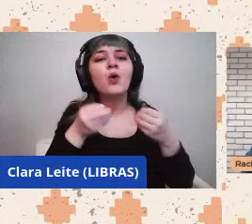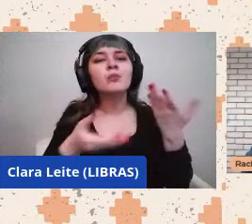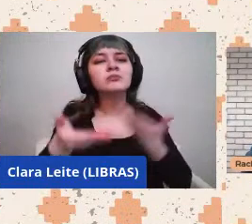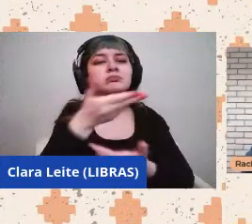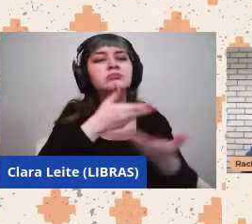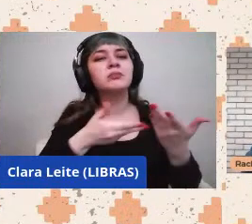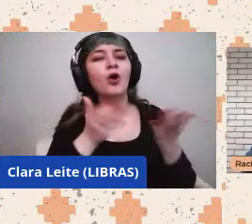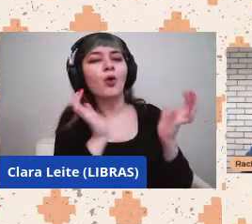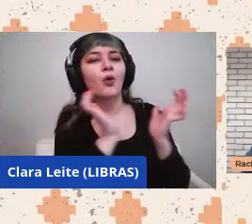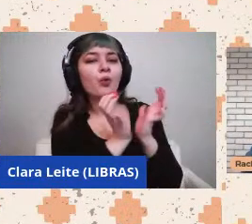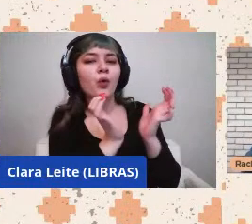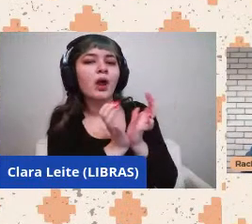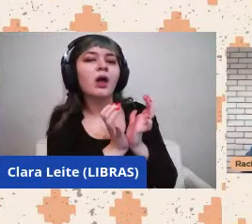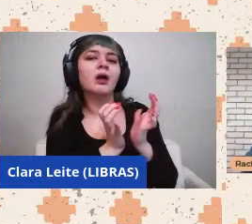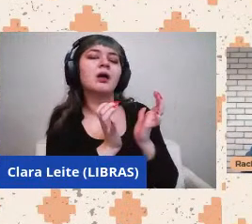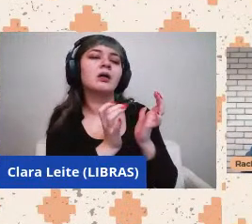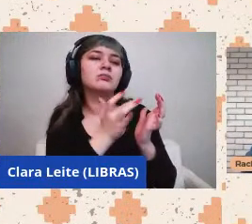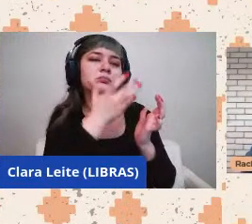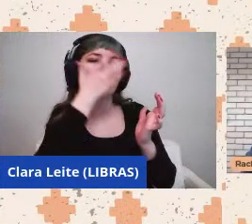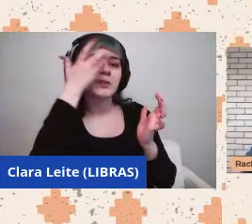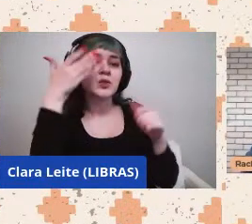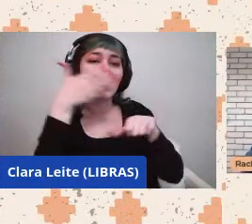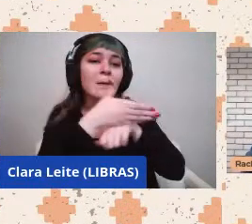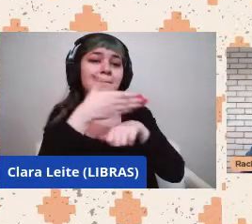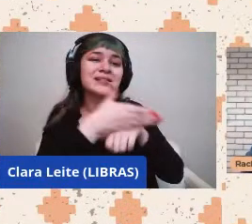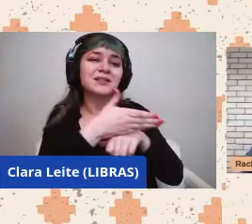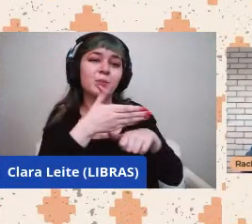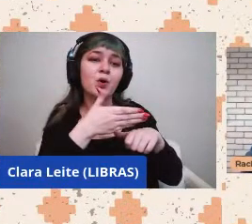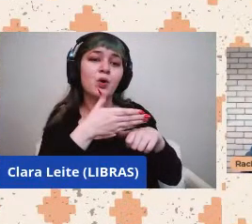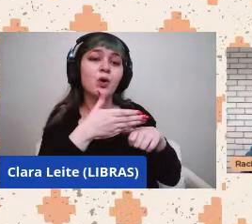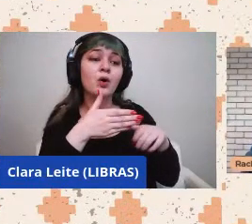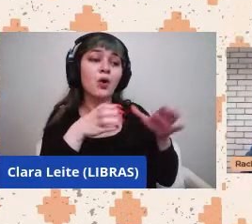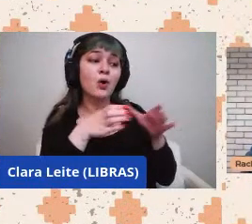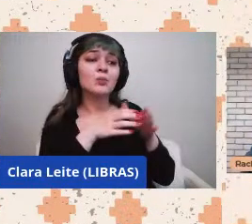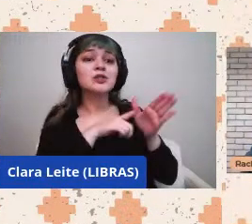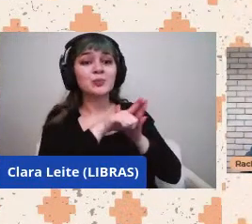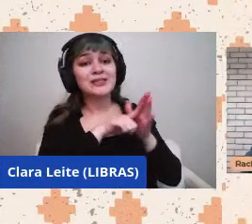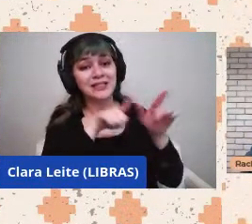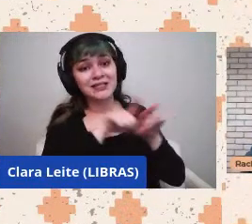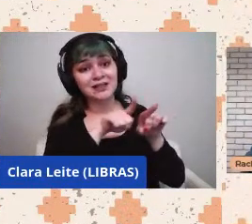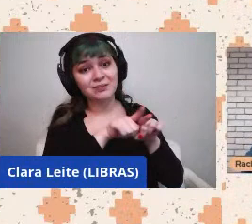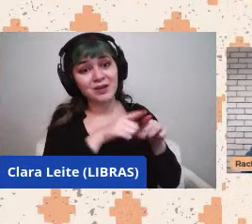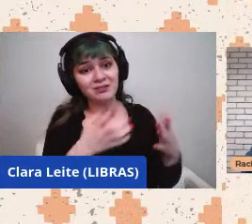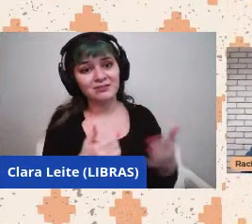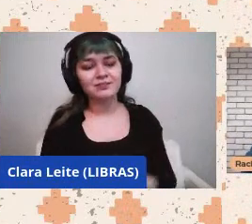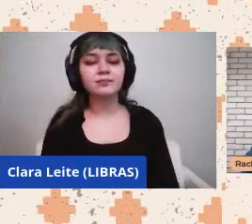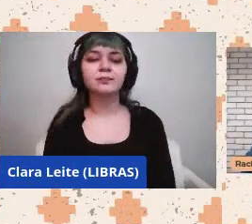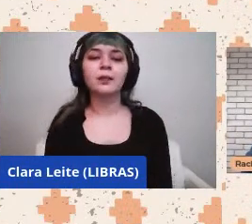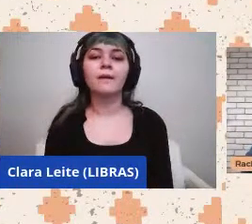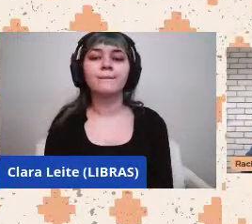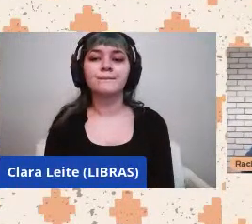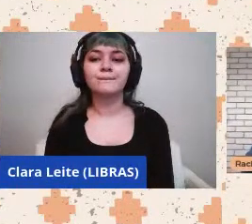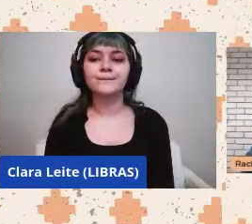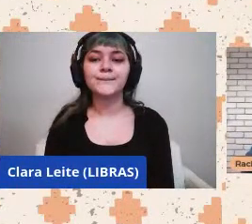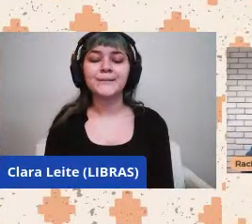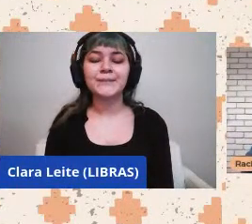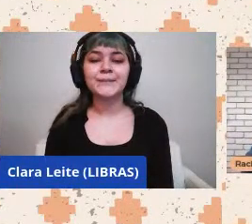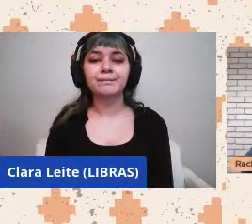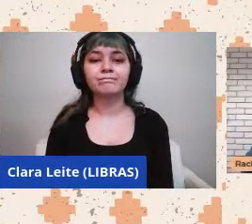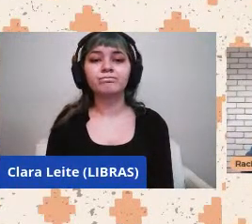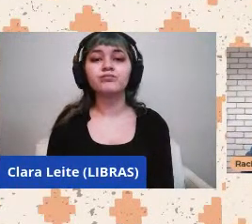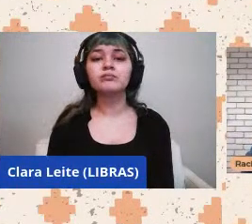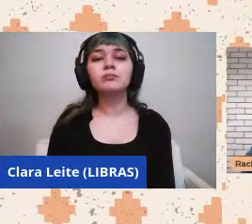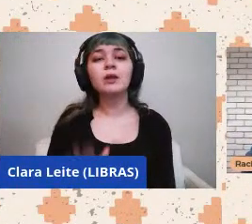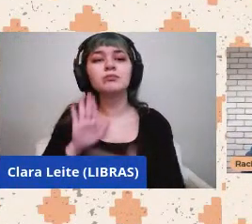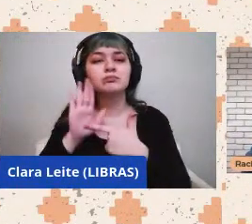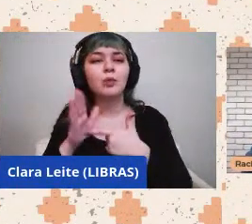your members of the research team too. Next slide, please. So I suppose to illustrate